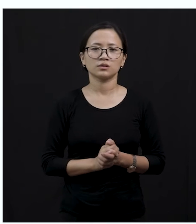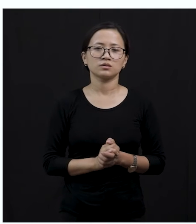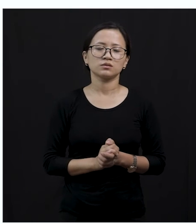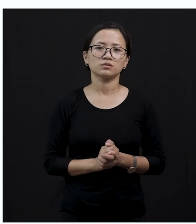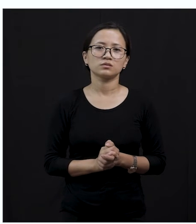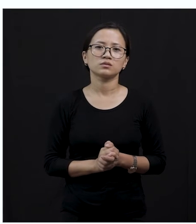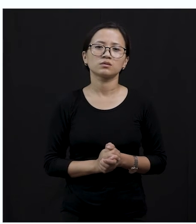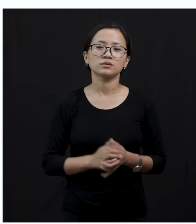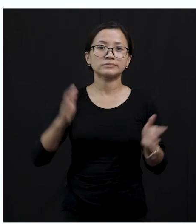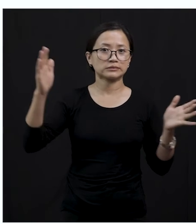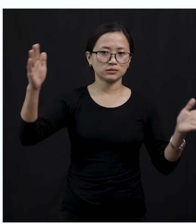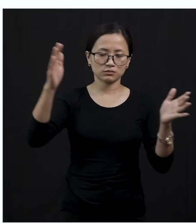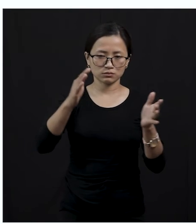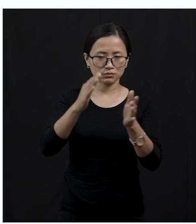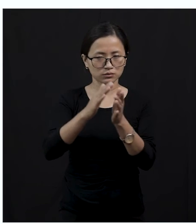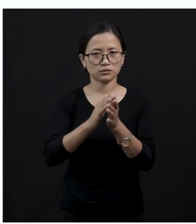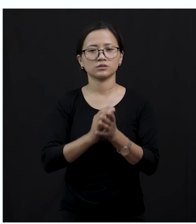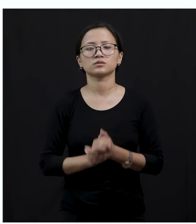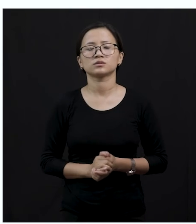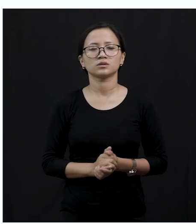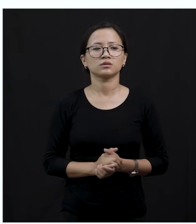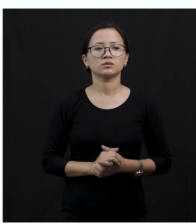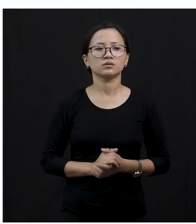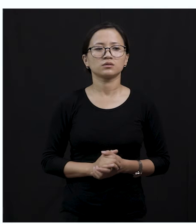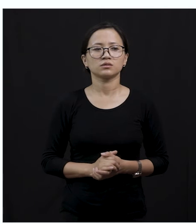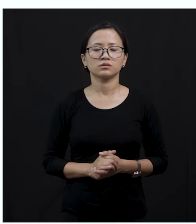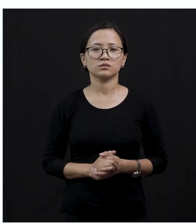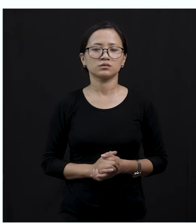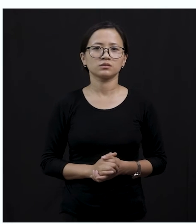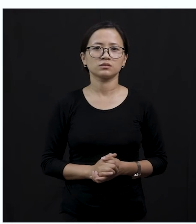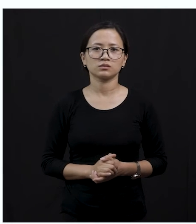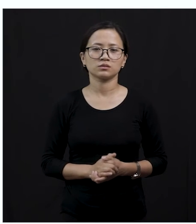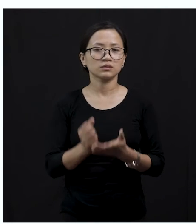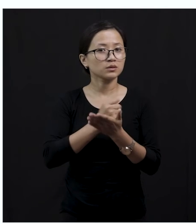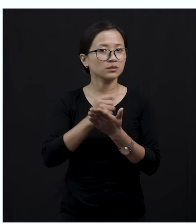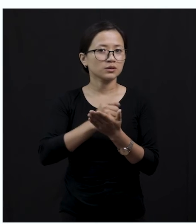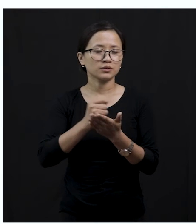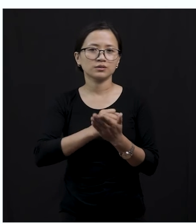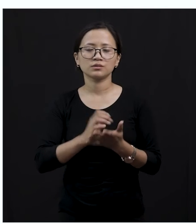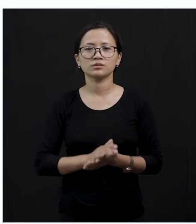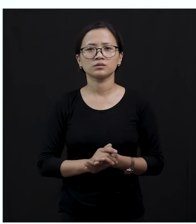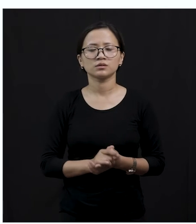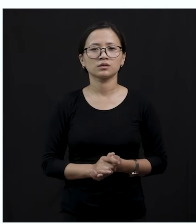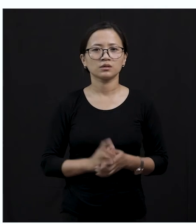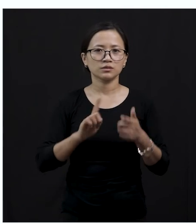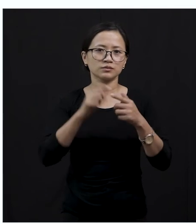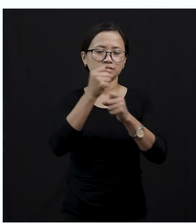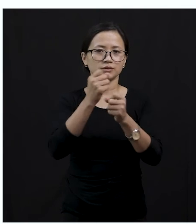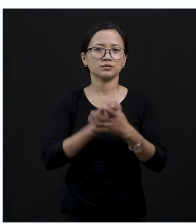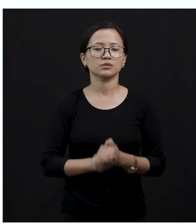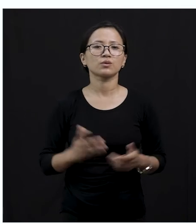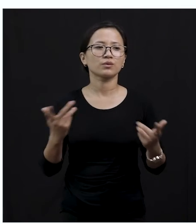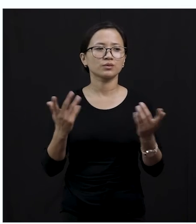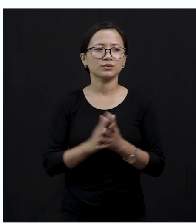come back down, this is called descending. Okay? So let's try to solve some examples